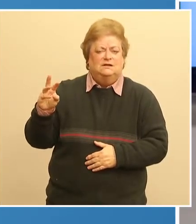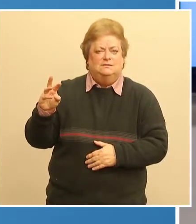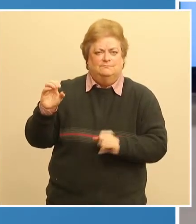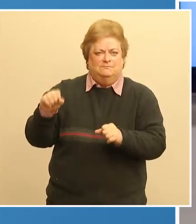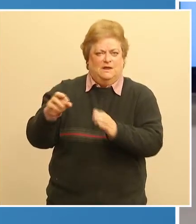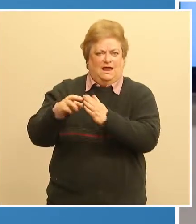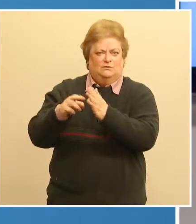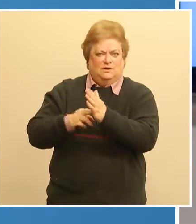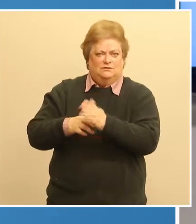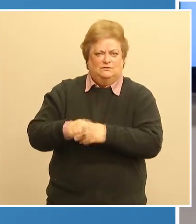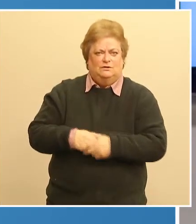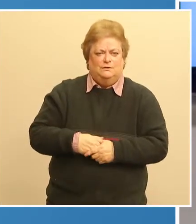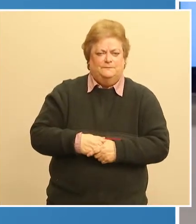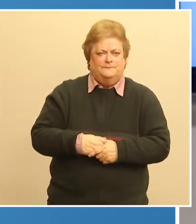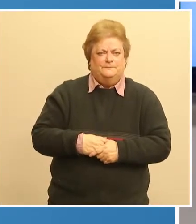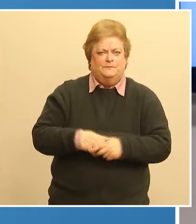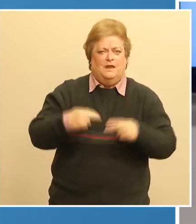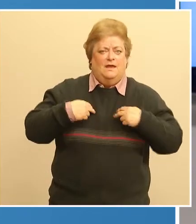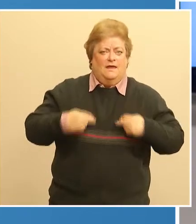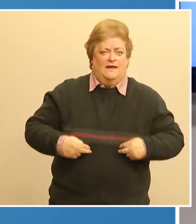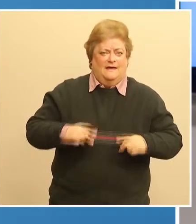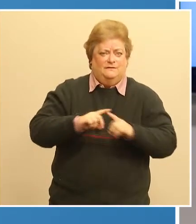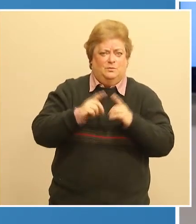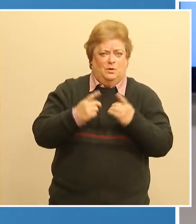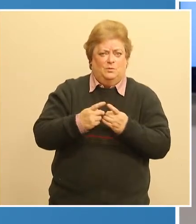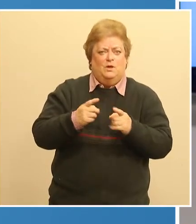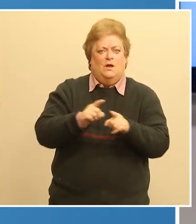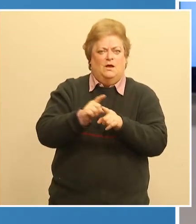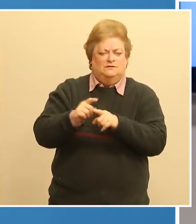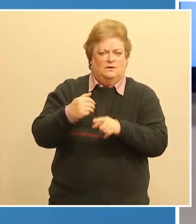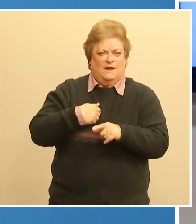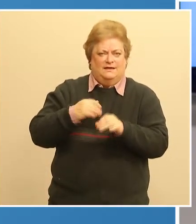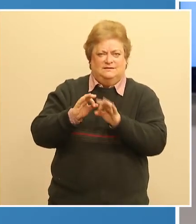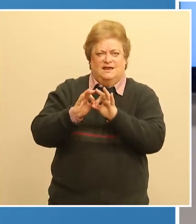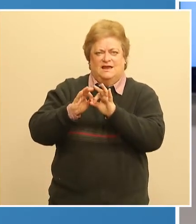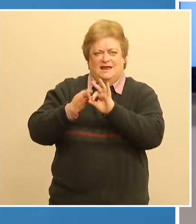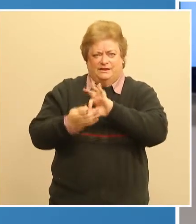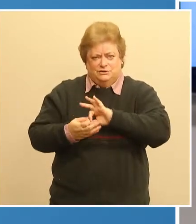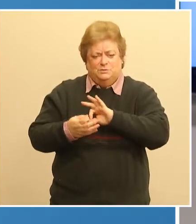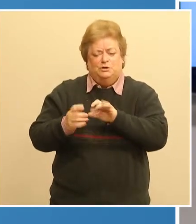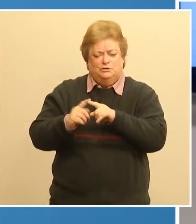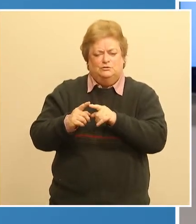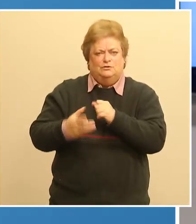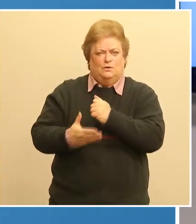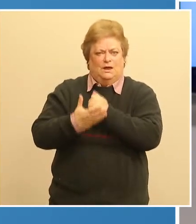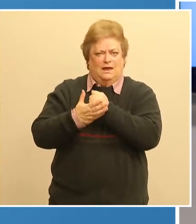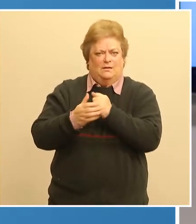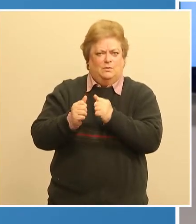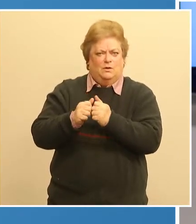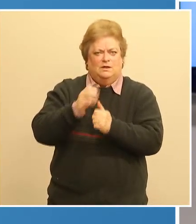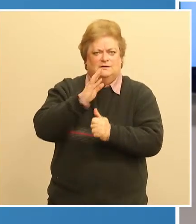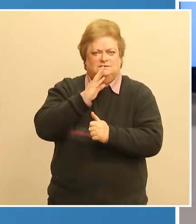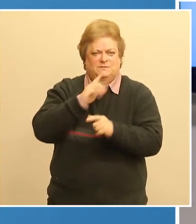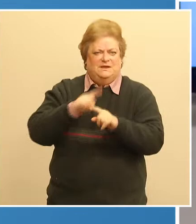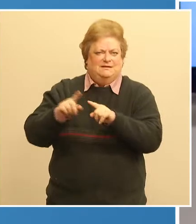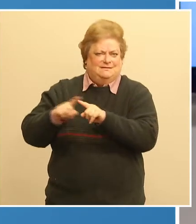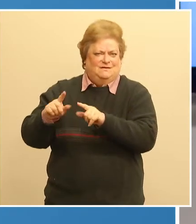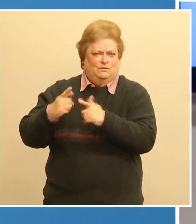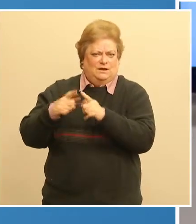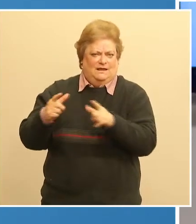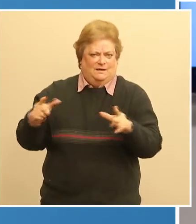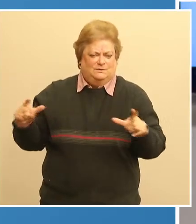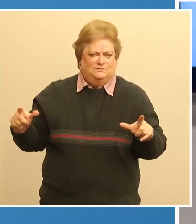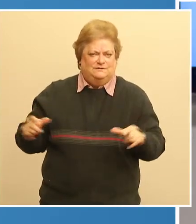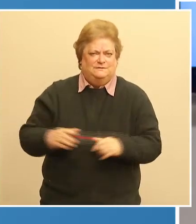402-441-8006 to register. The health department also has interpreters available to assist callers who speak other